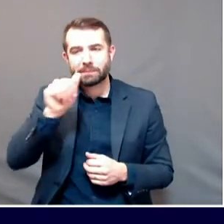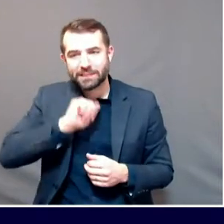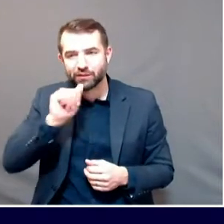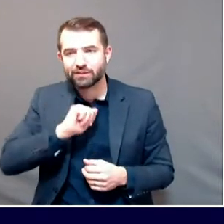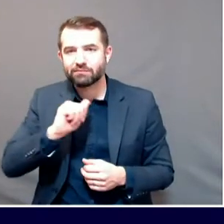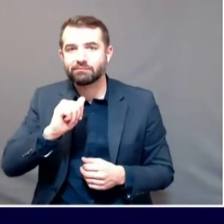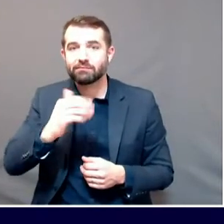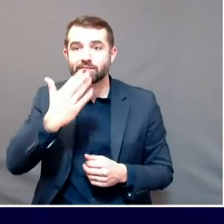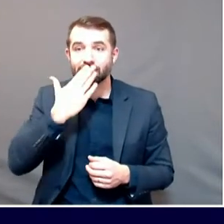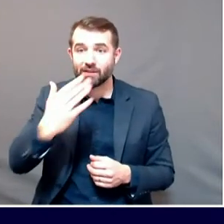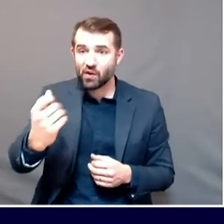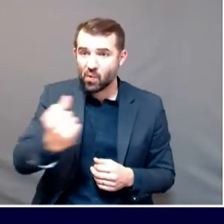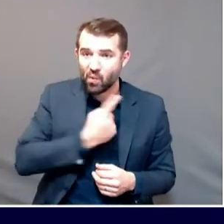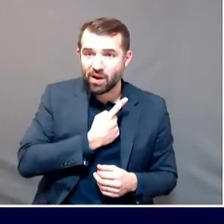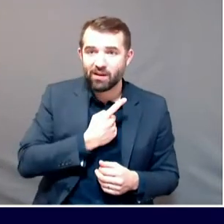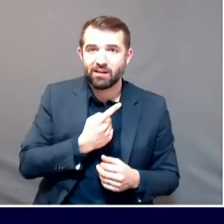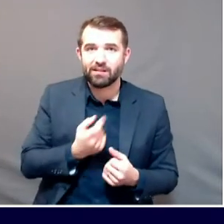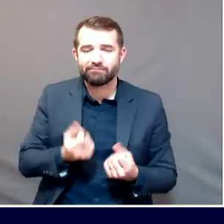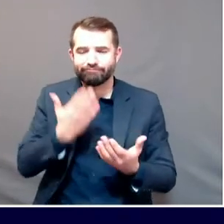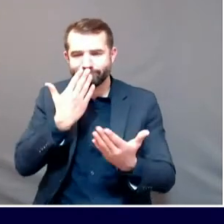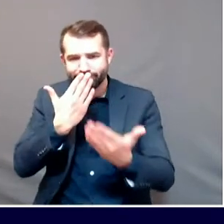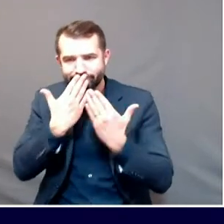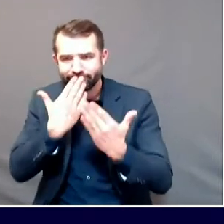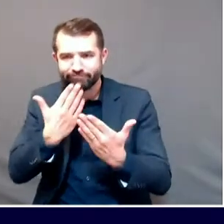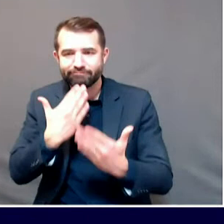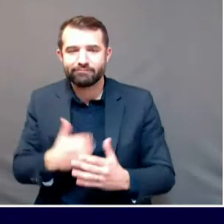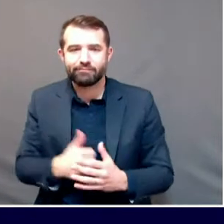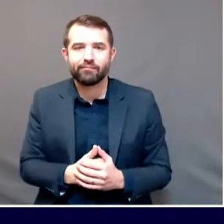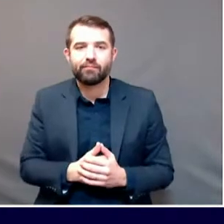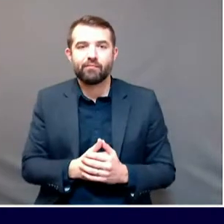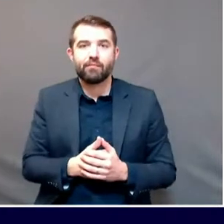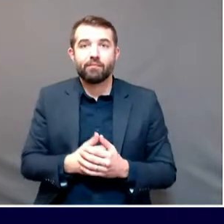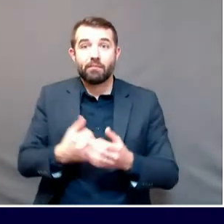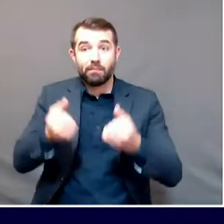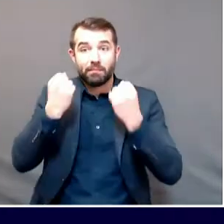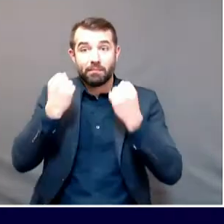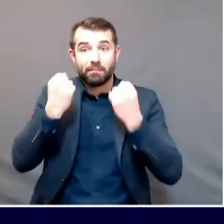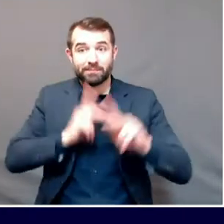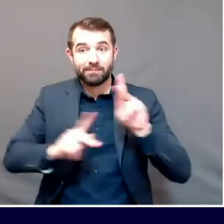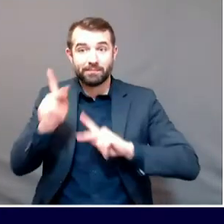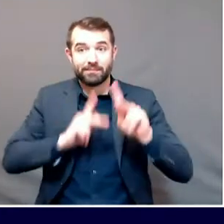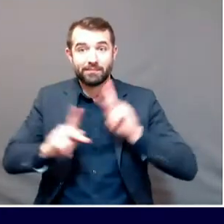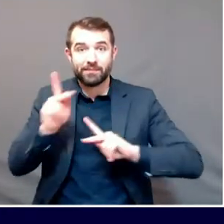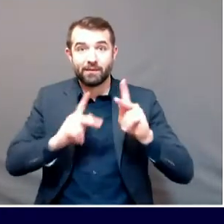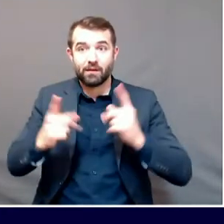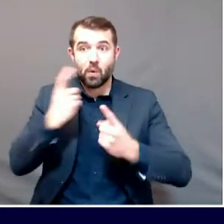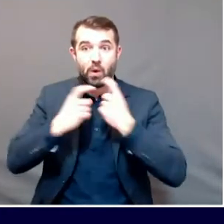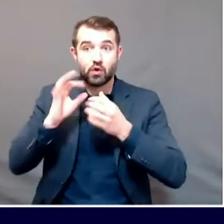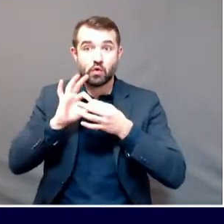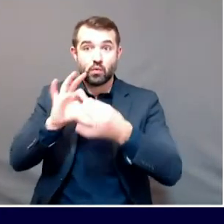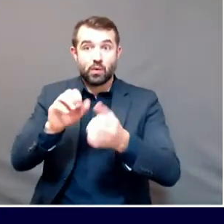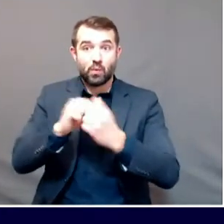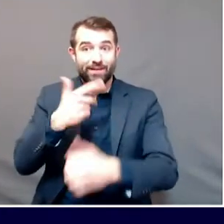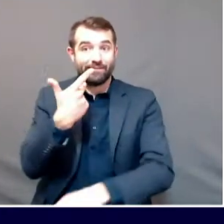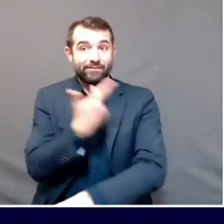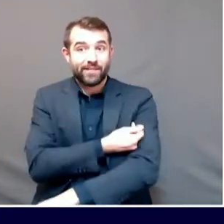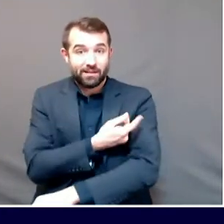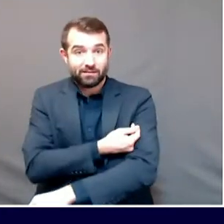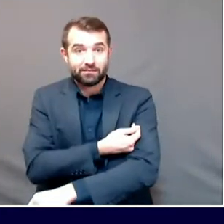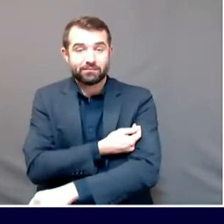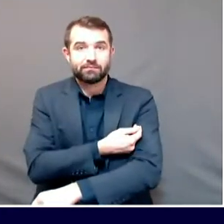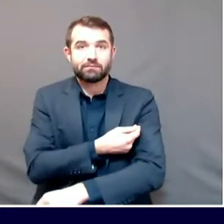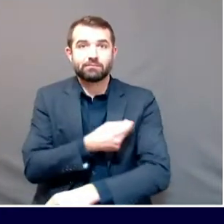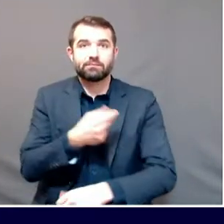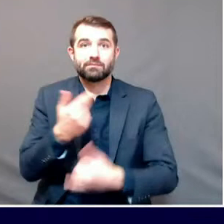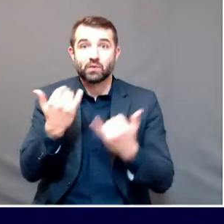not concerns, about the vaccine. The one that I touched on today was an omnipresent concern that's been raised to us about